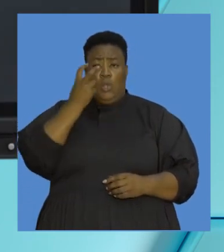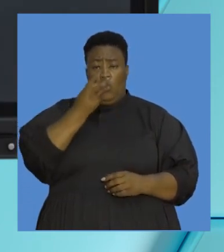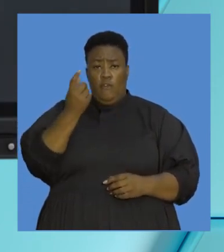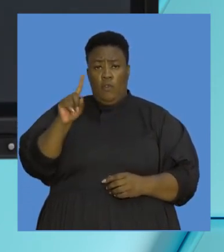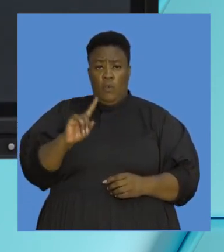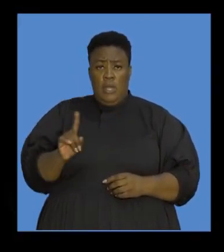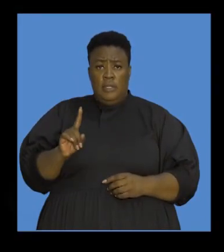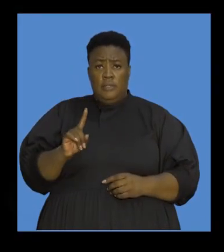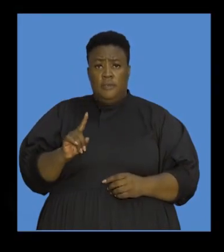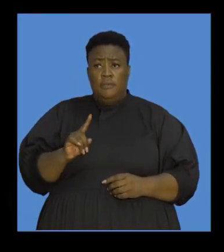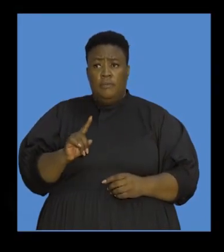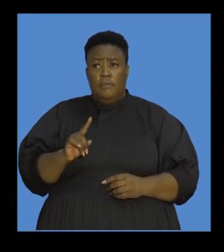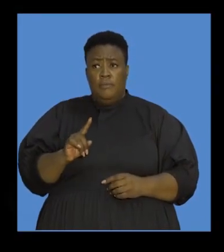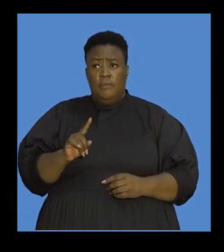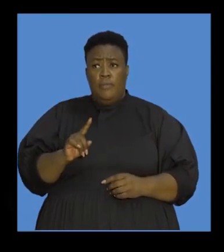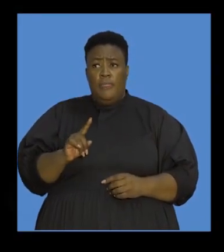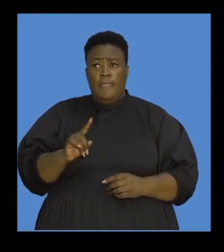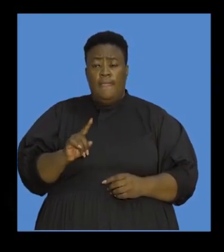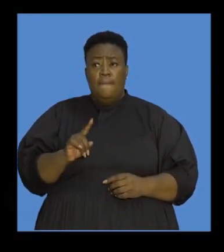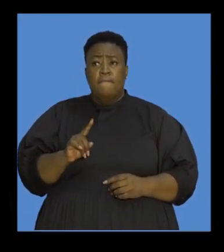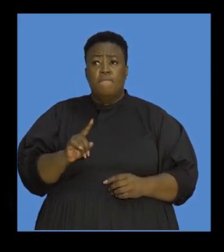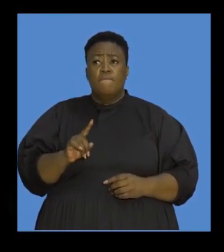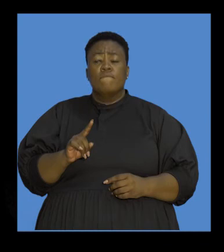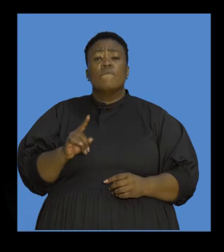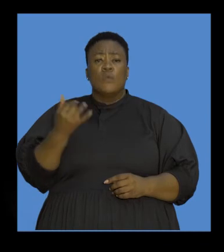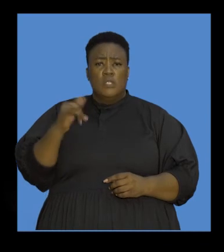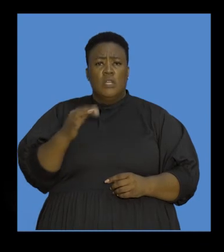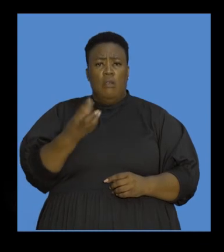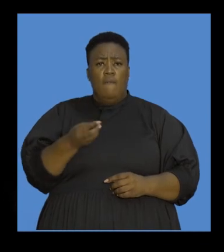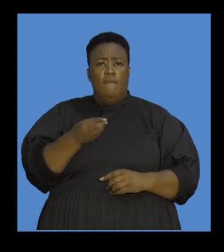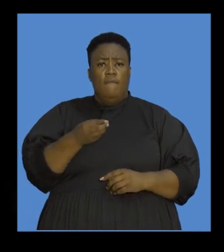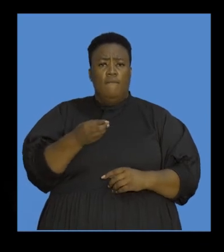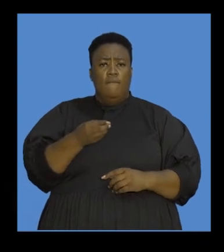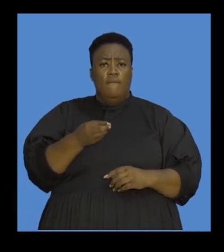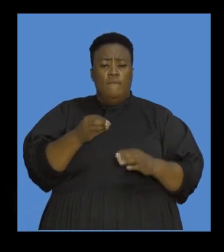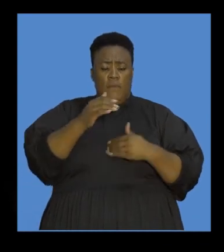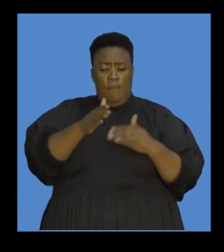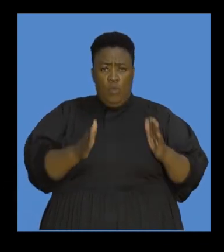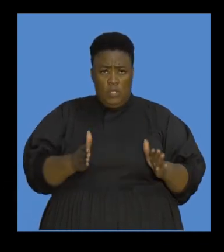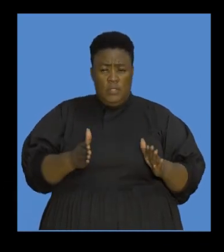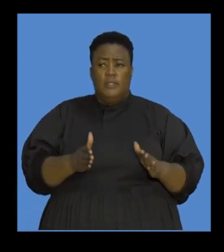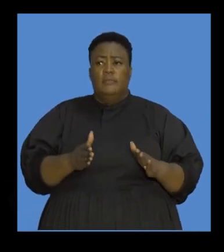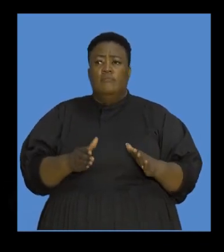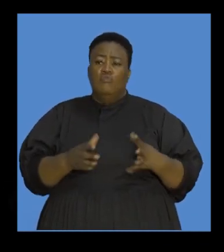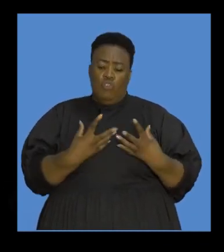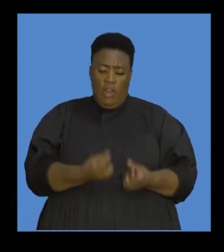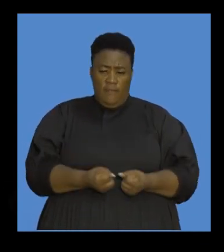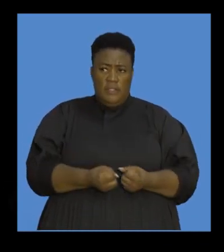we're looking for here is this. We still have our box.